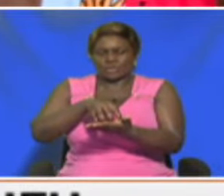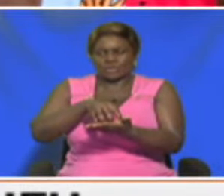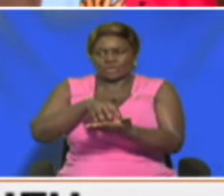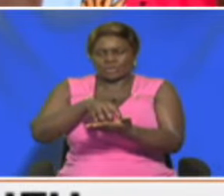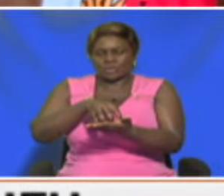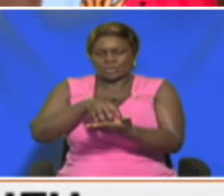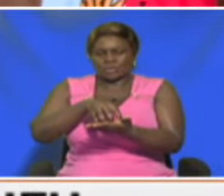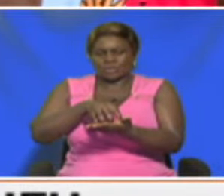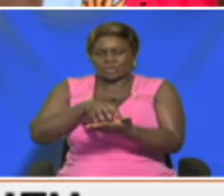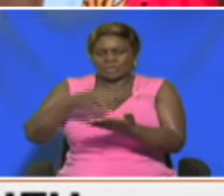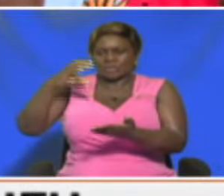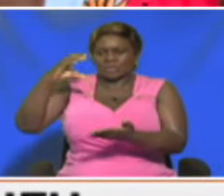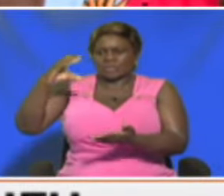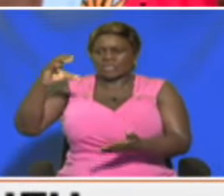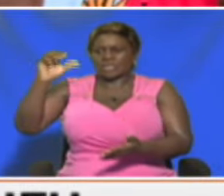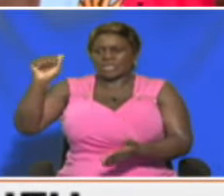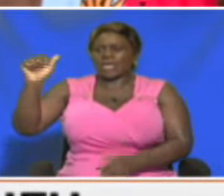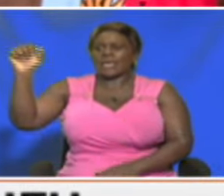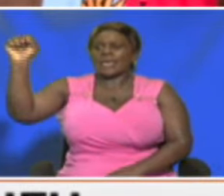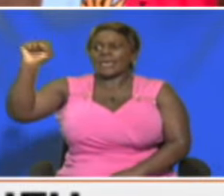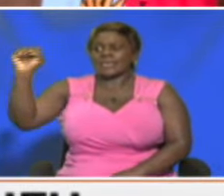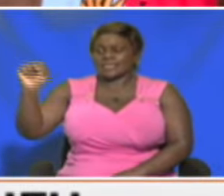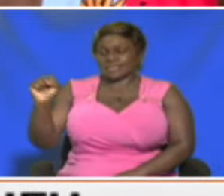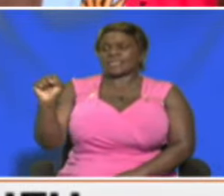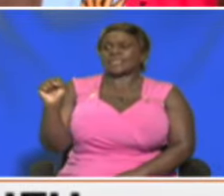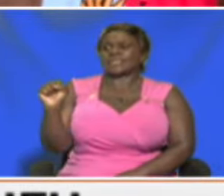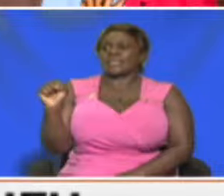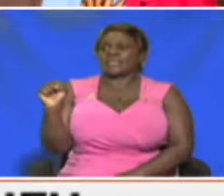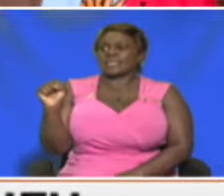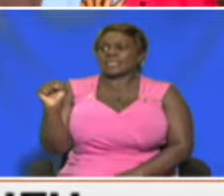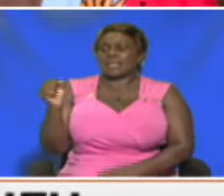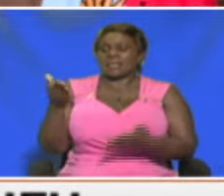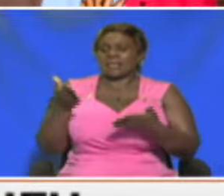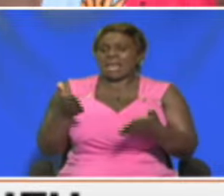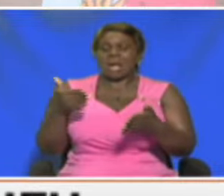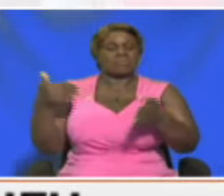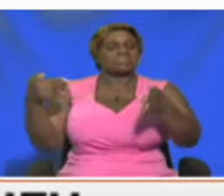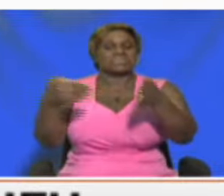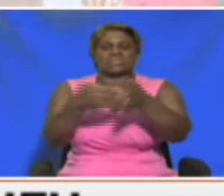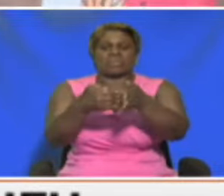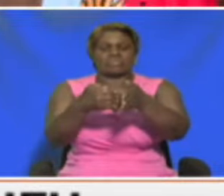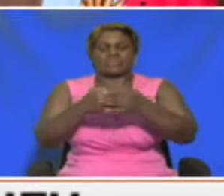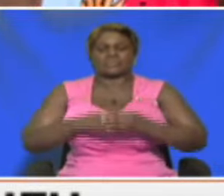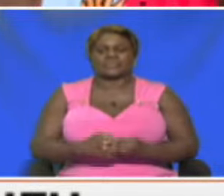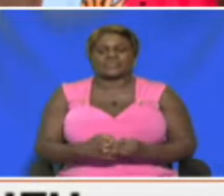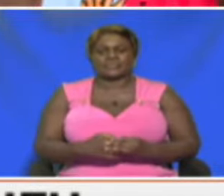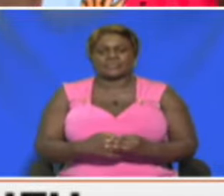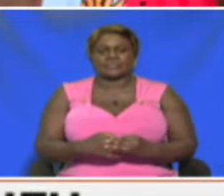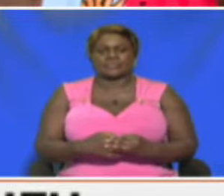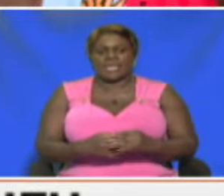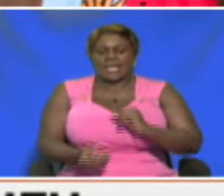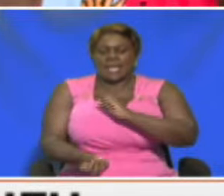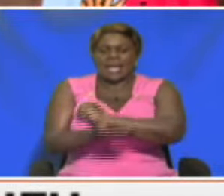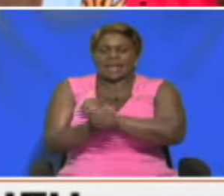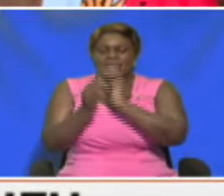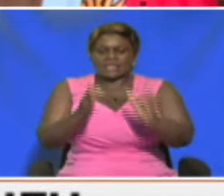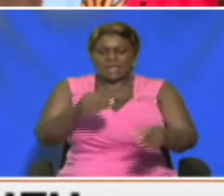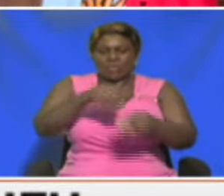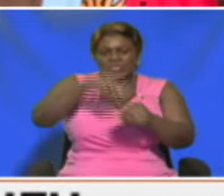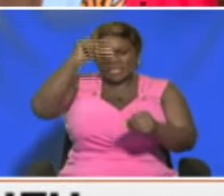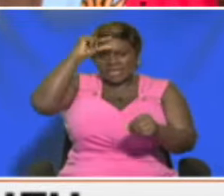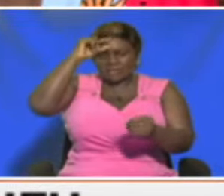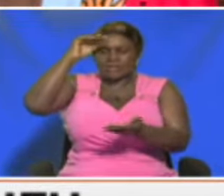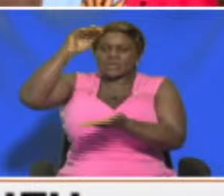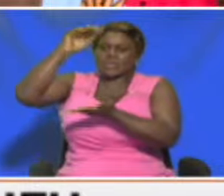of chief administrative secretaries is hereby suspended. The number of advisors in government shall